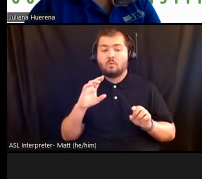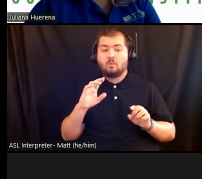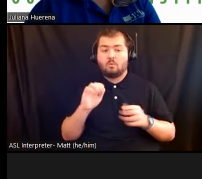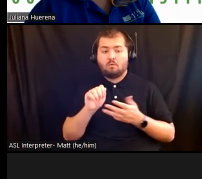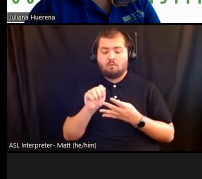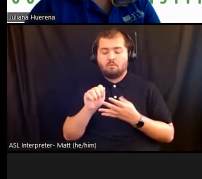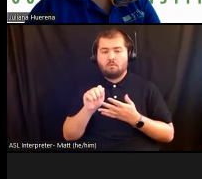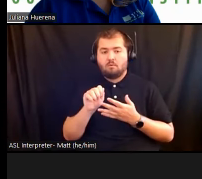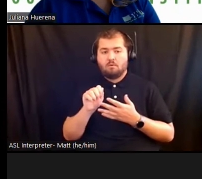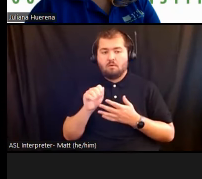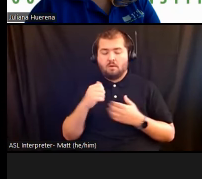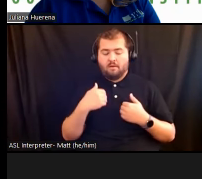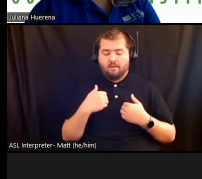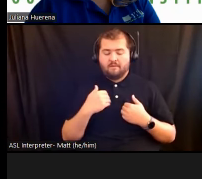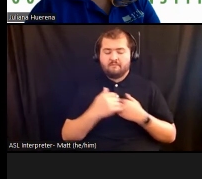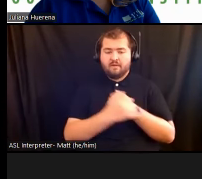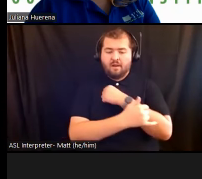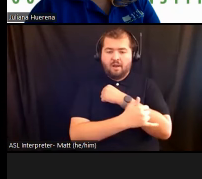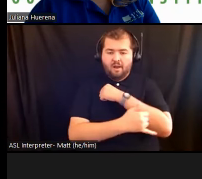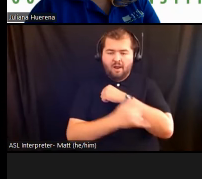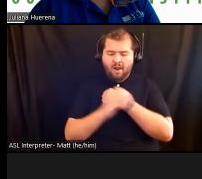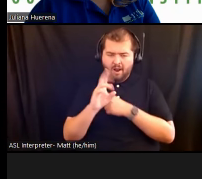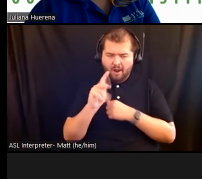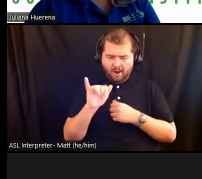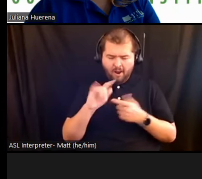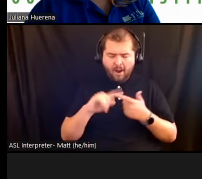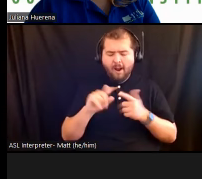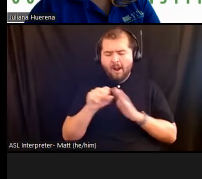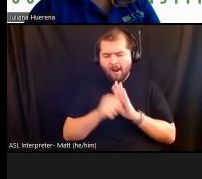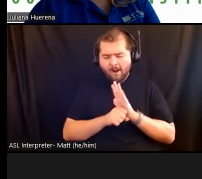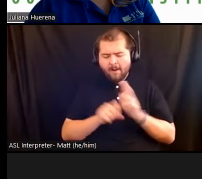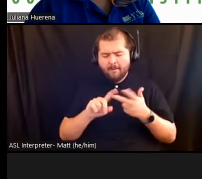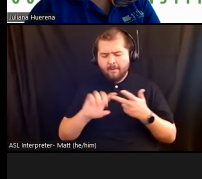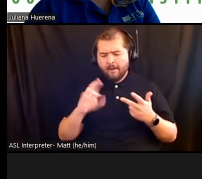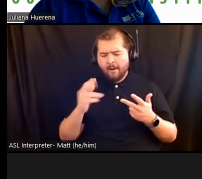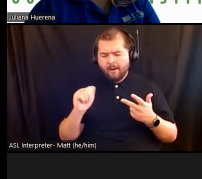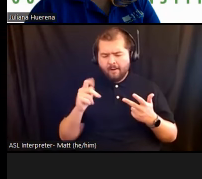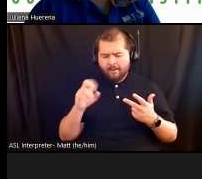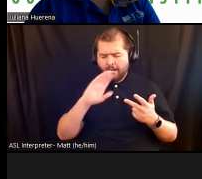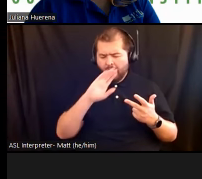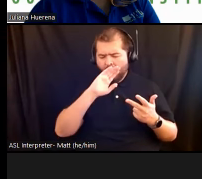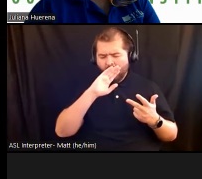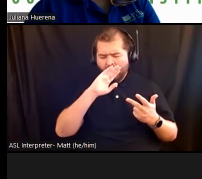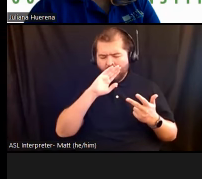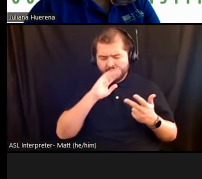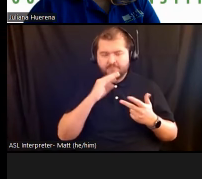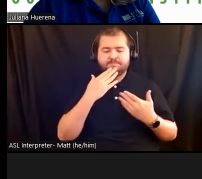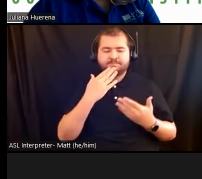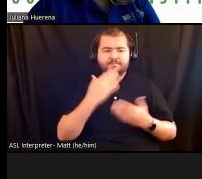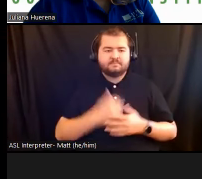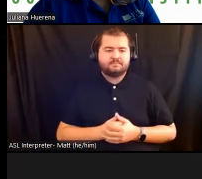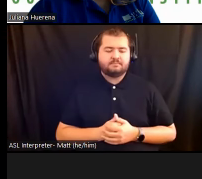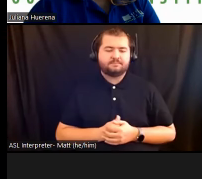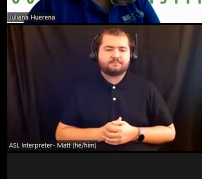levels, and administrated by the states, okay? So that's really important that we all understand that. Thank you. All